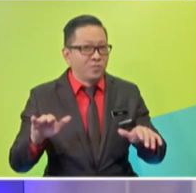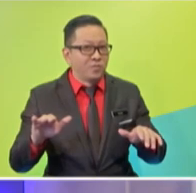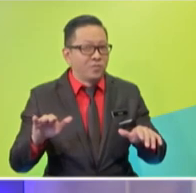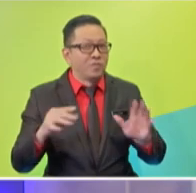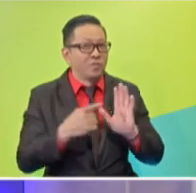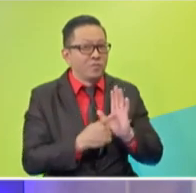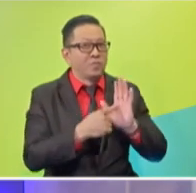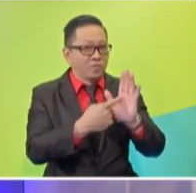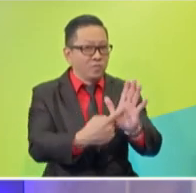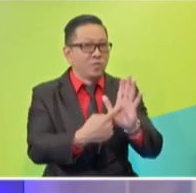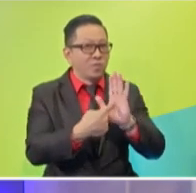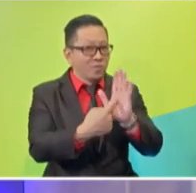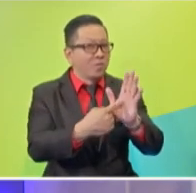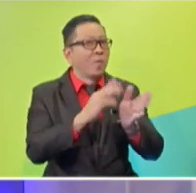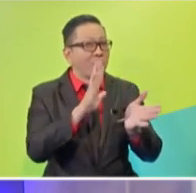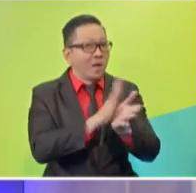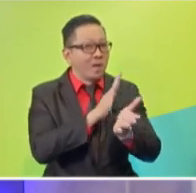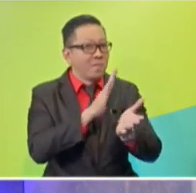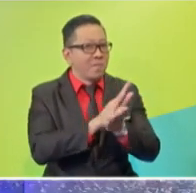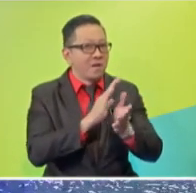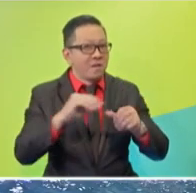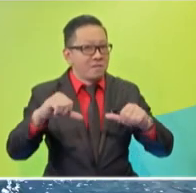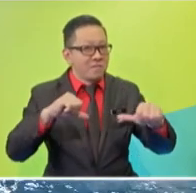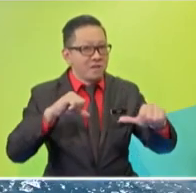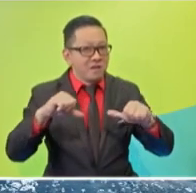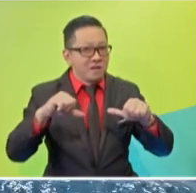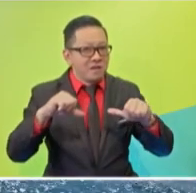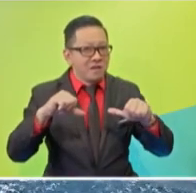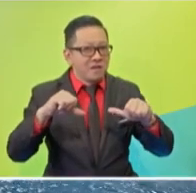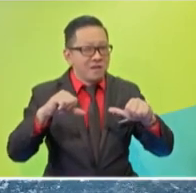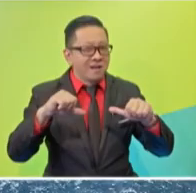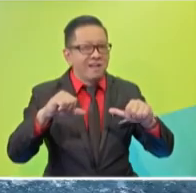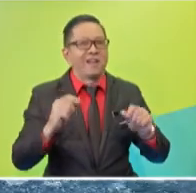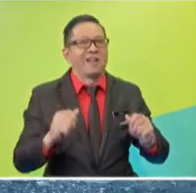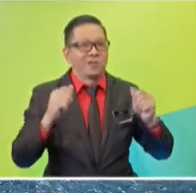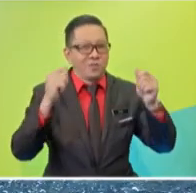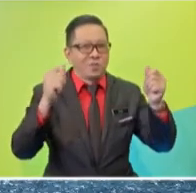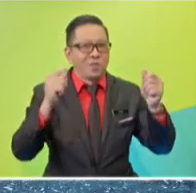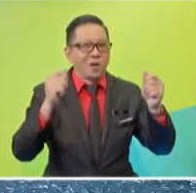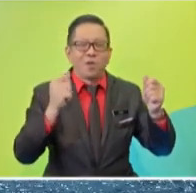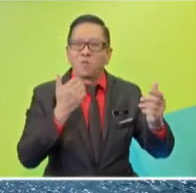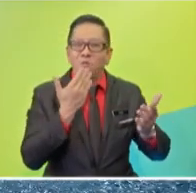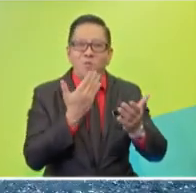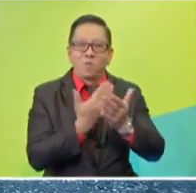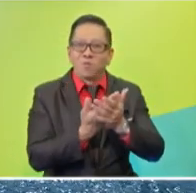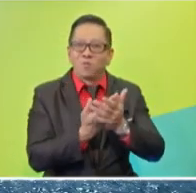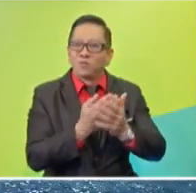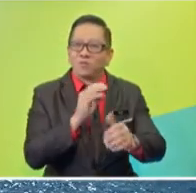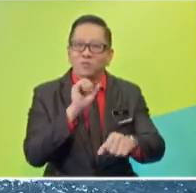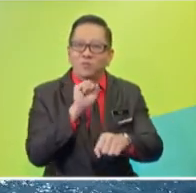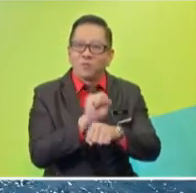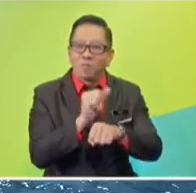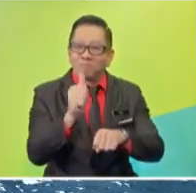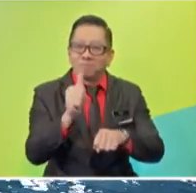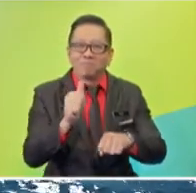worksheet for this activity? Yeah, hold your worksheet. Good job, everyone, you are ready.